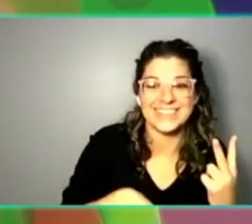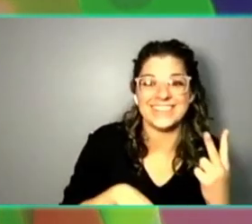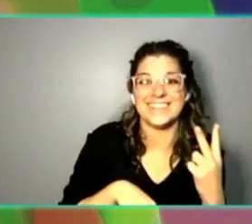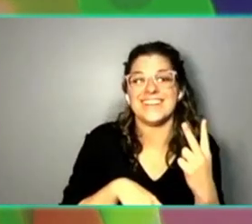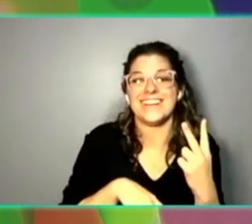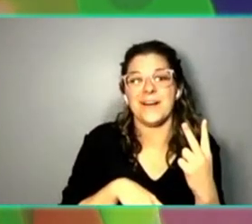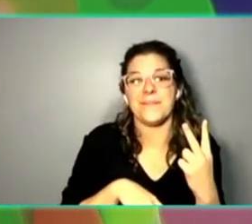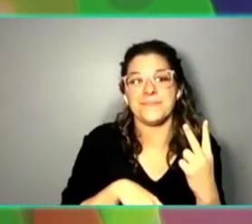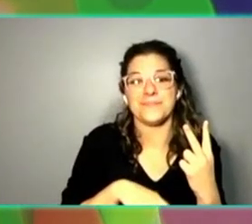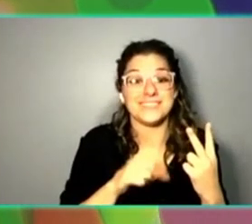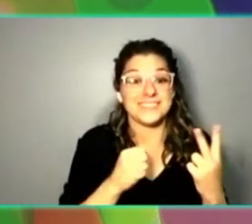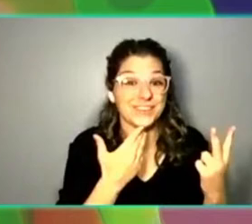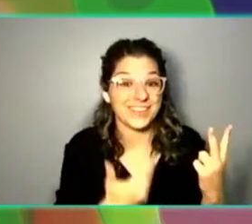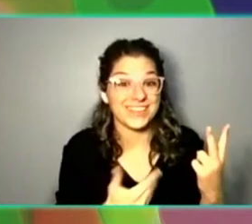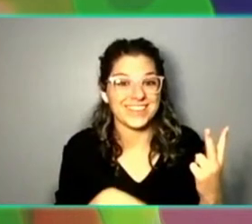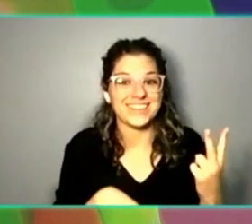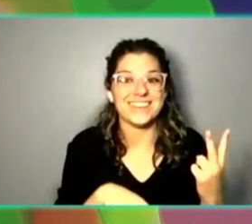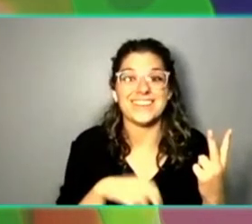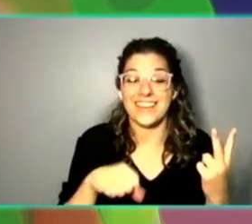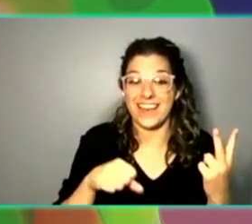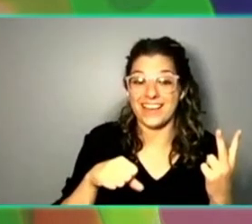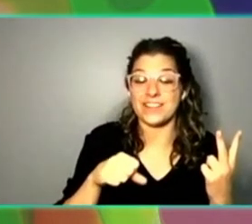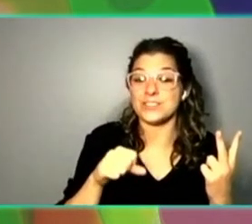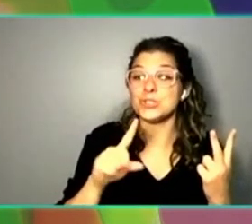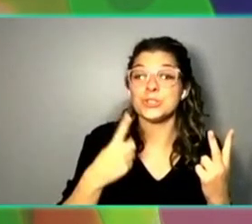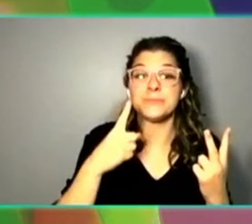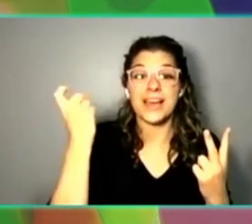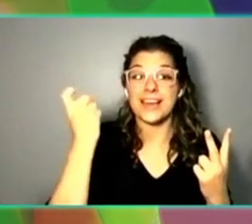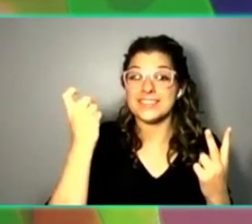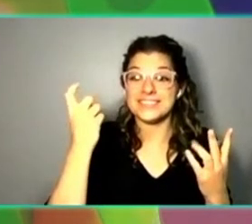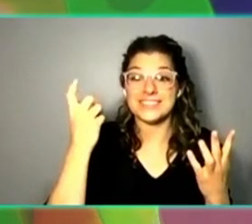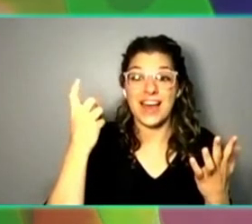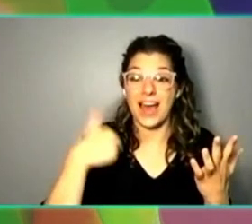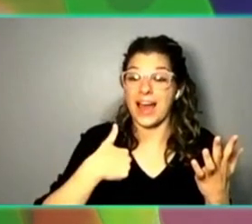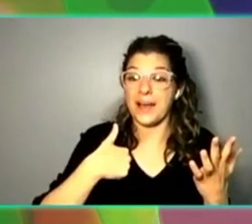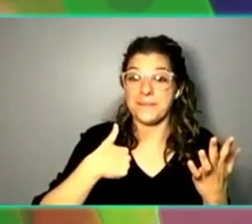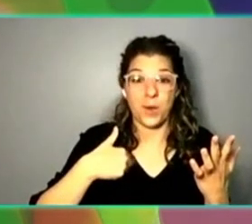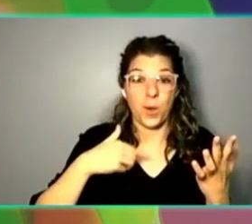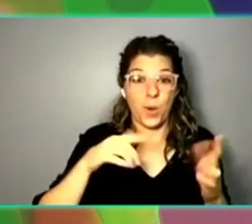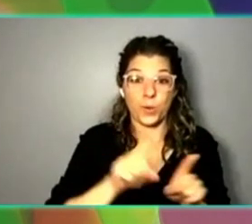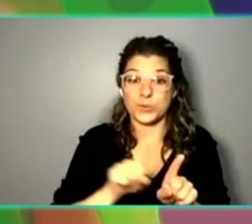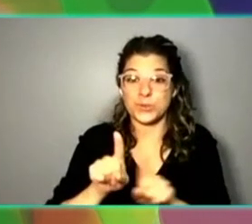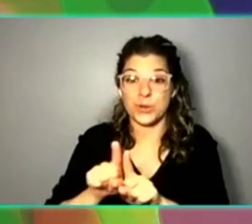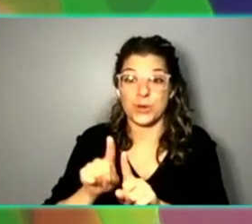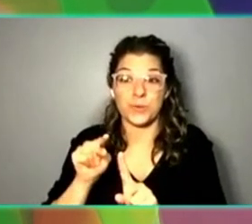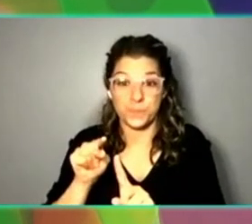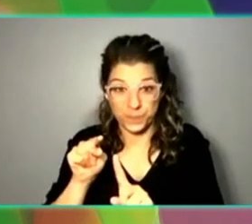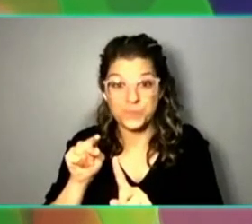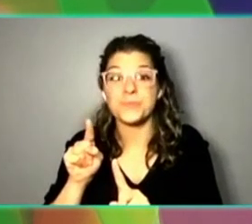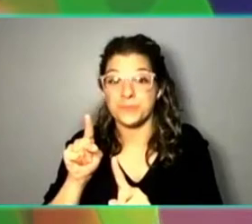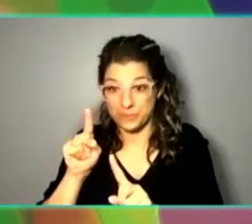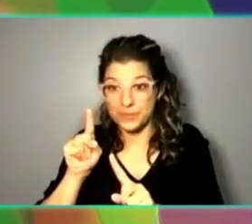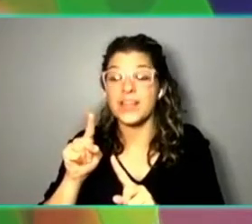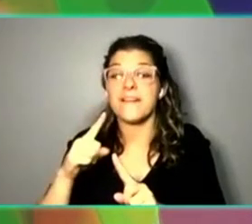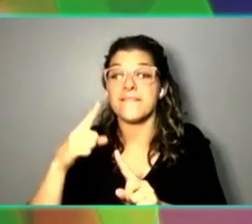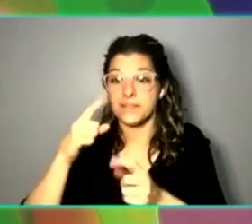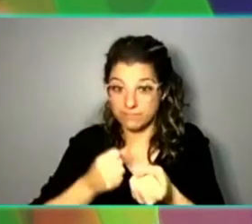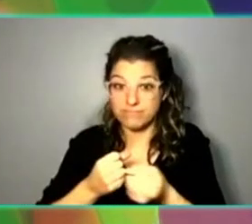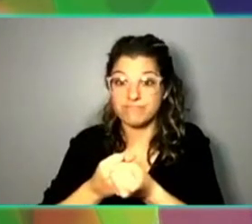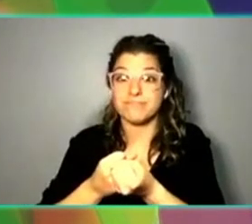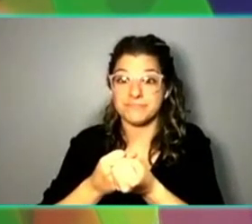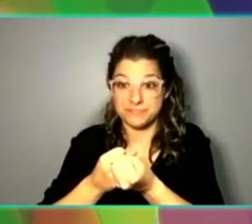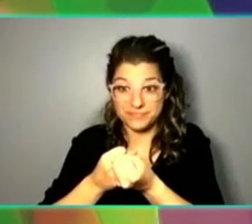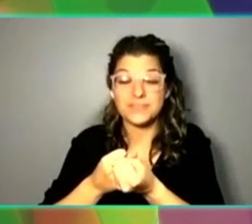so good. Just because I am also like, I am definitely for